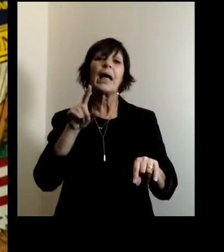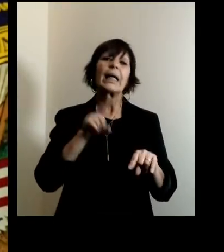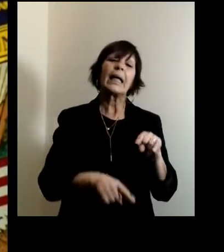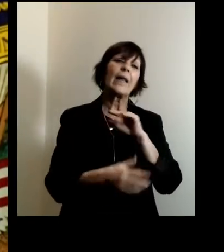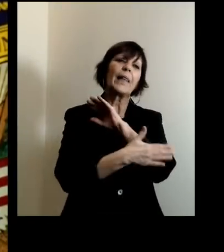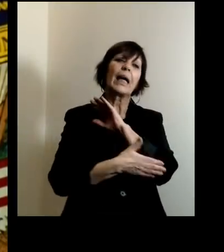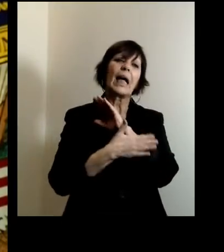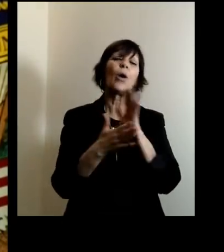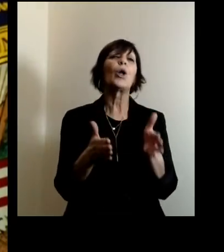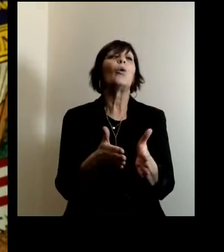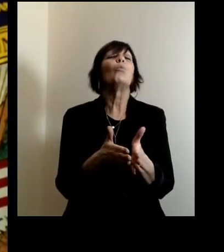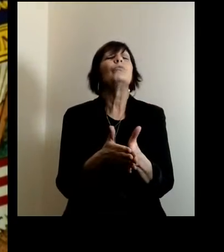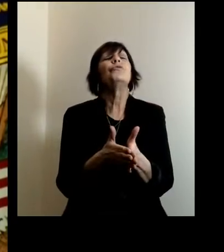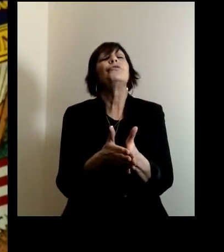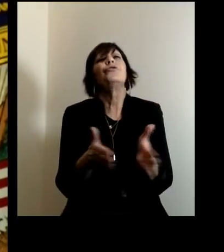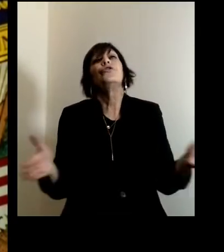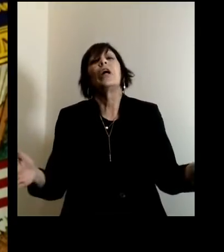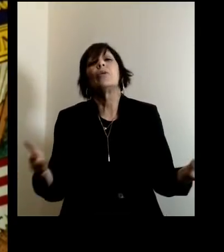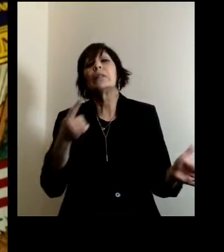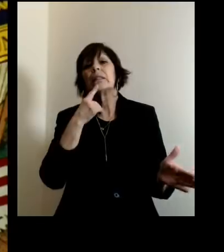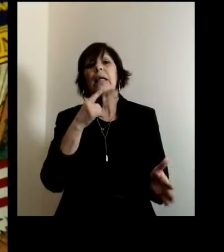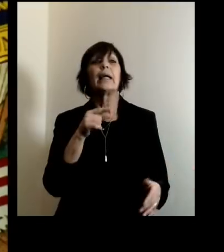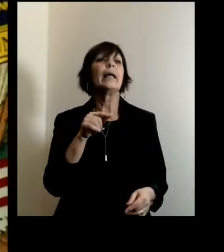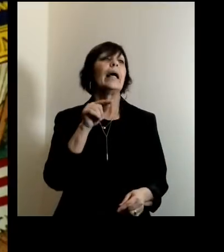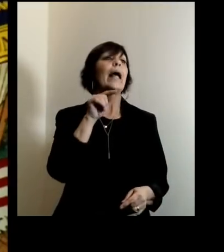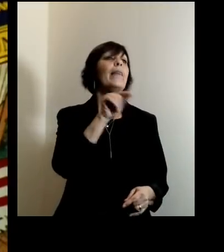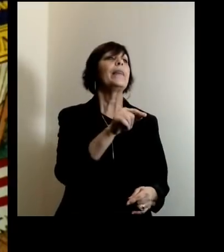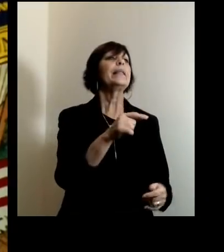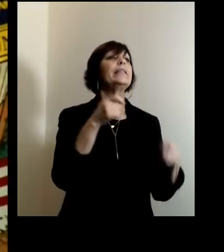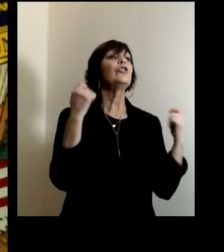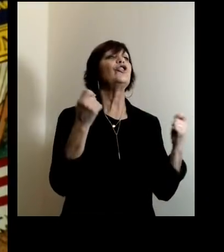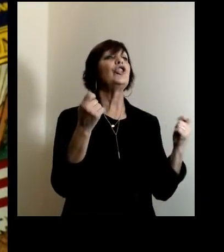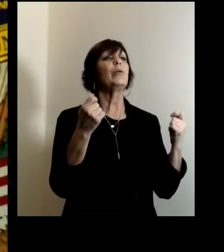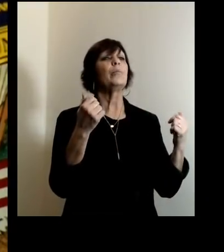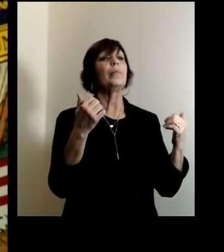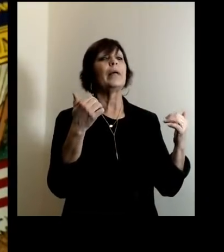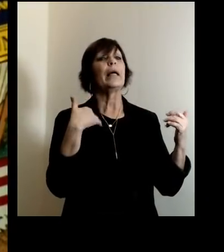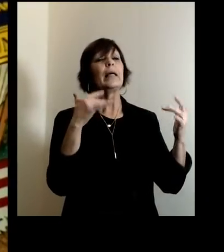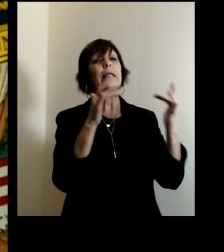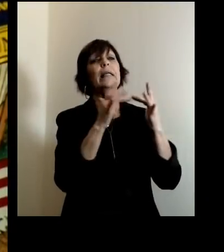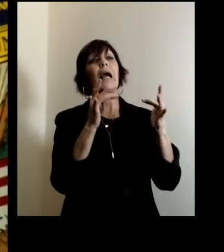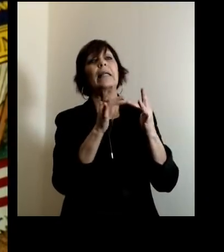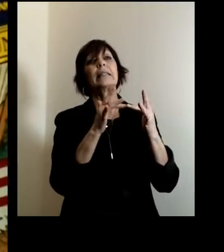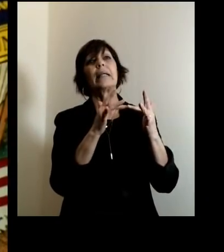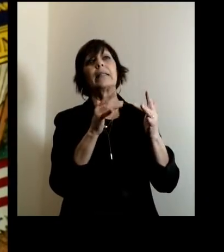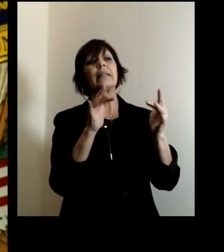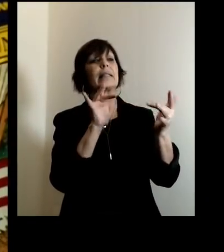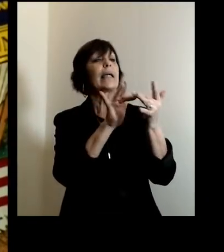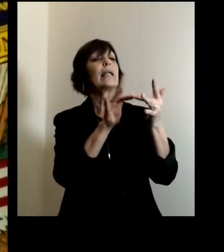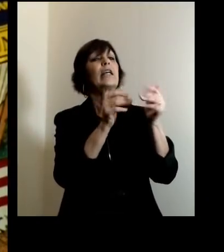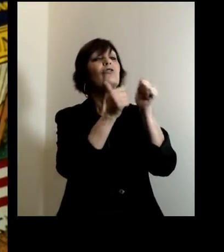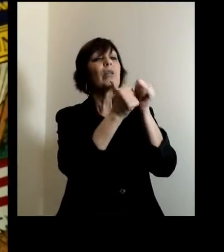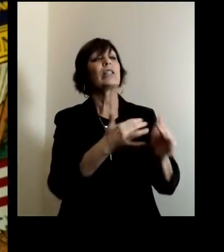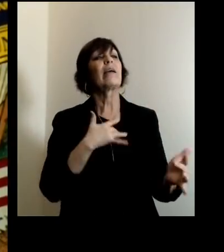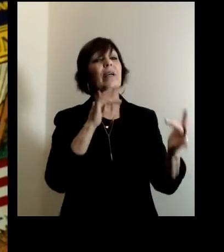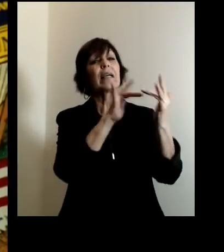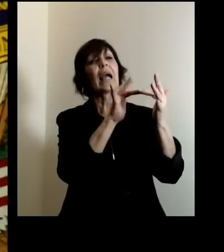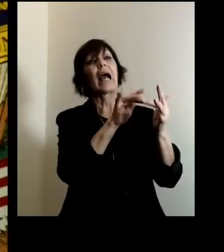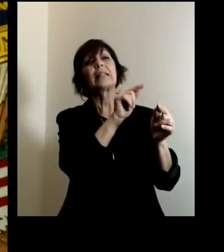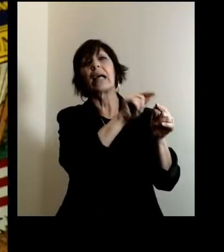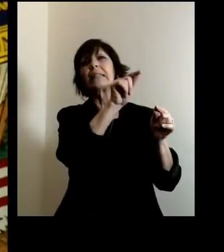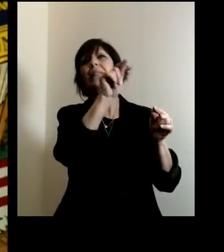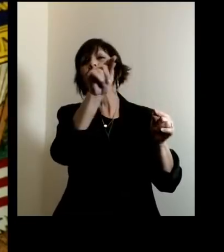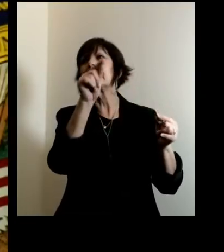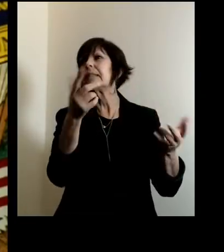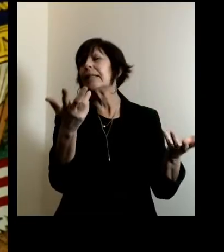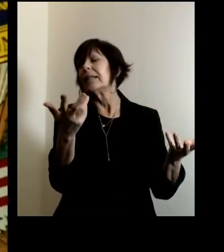broadly release data that says, okay, X amount of gyms in Erie County have been contacted by contact tracers, or a certain number of hair salons?